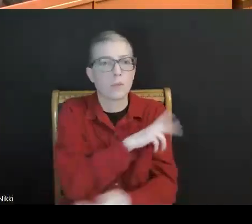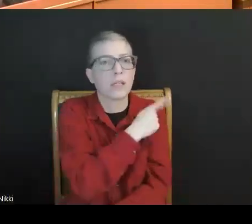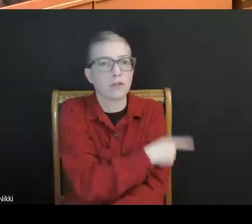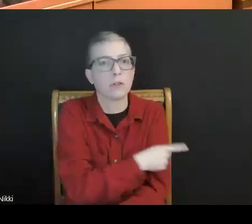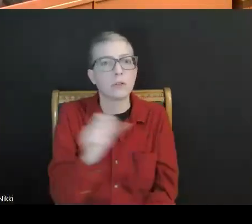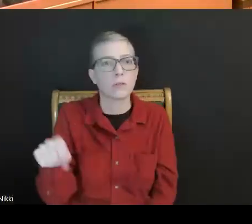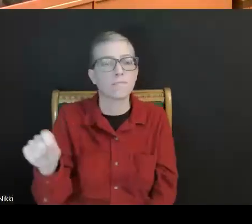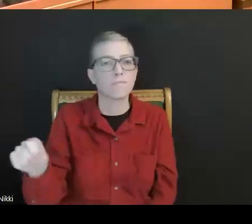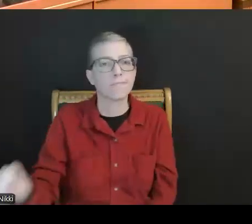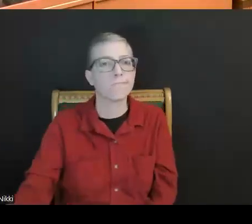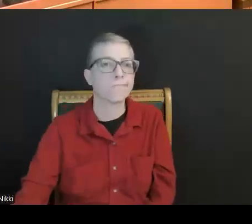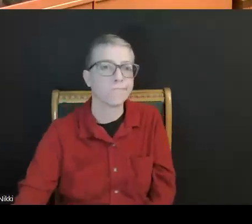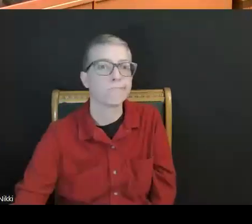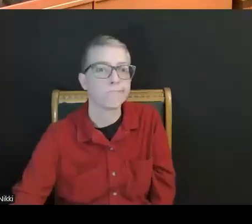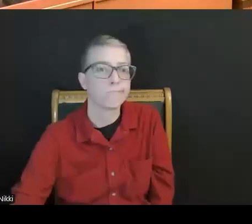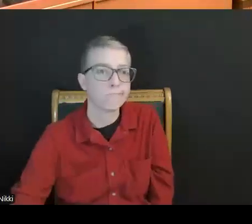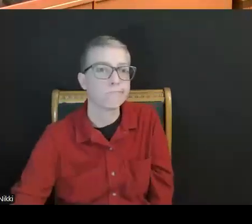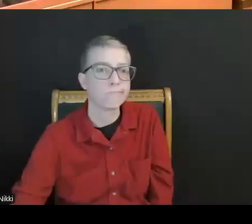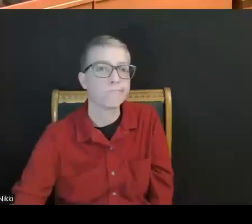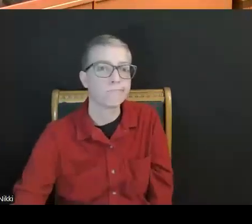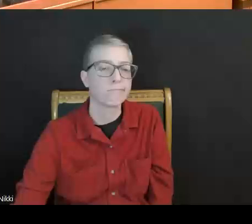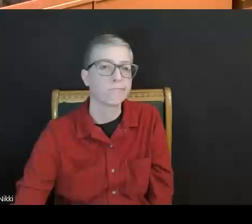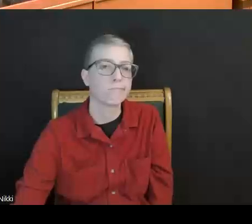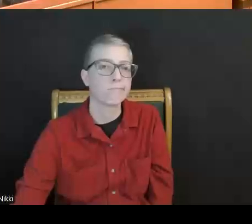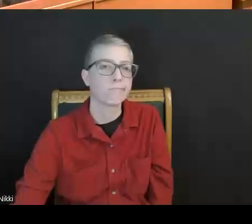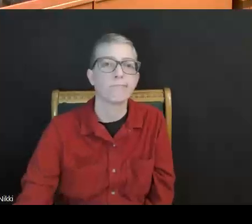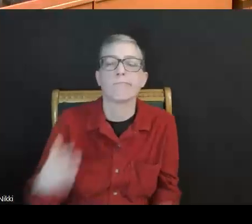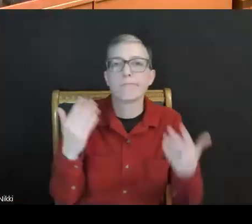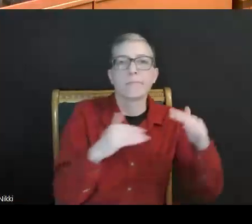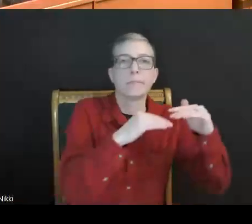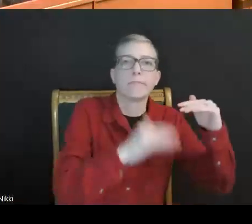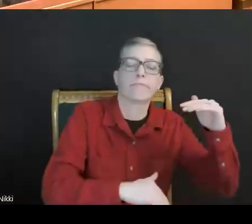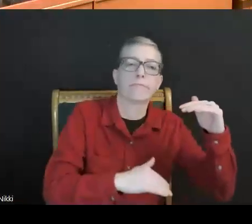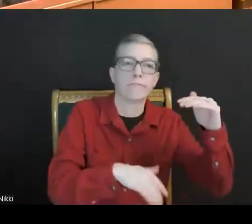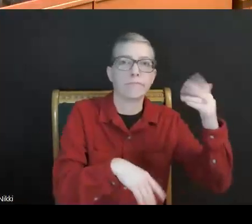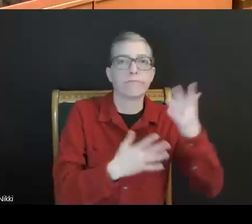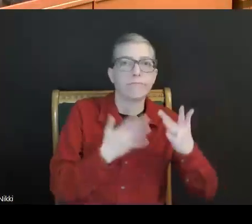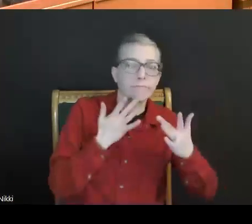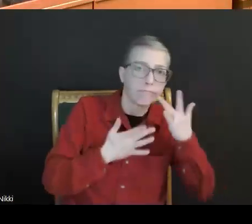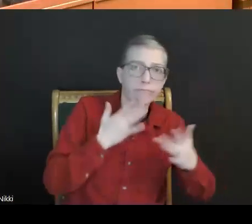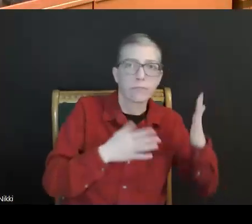kind of either some sort of disadvantaged or minoritized status that affects their